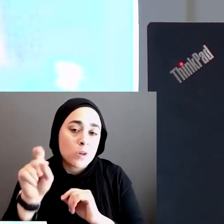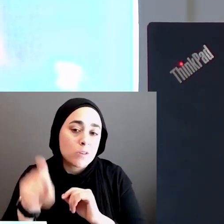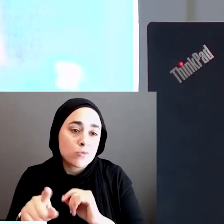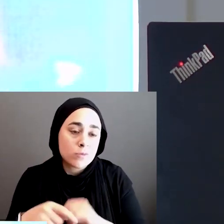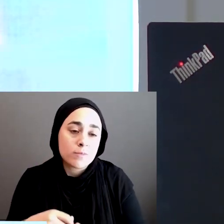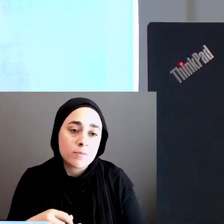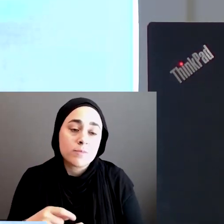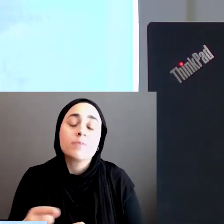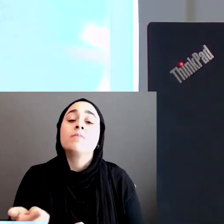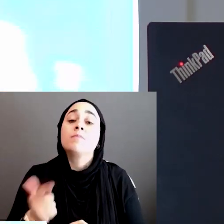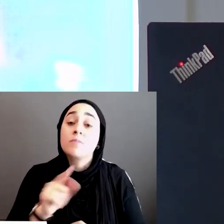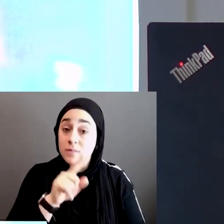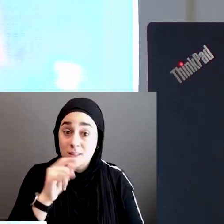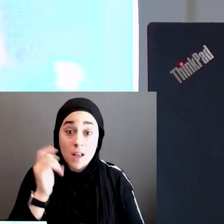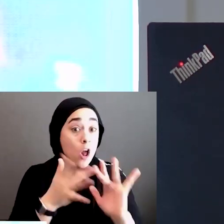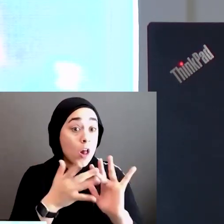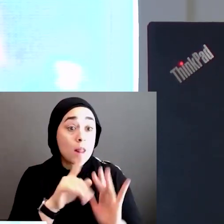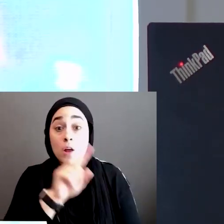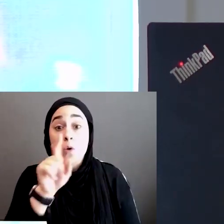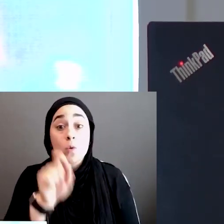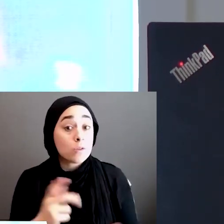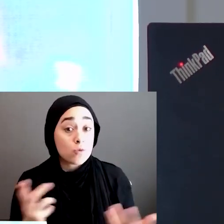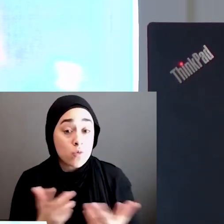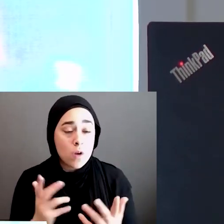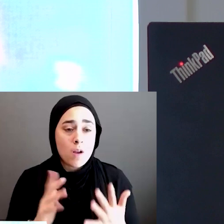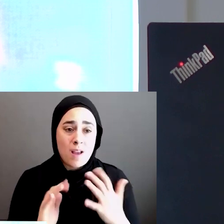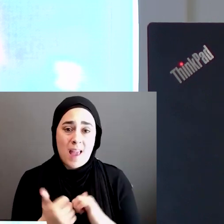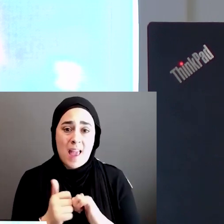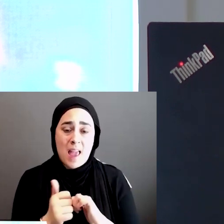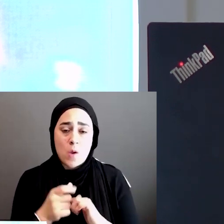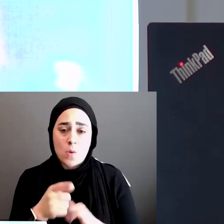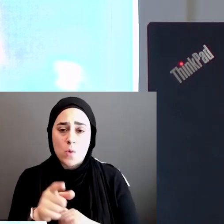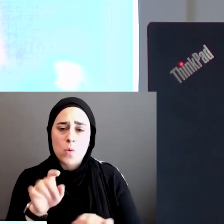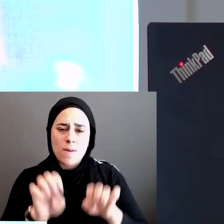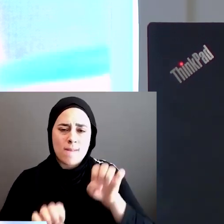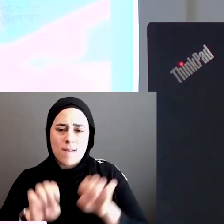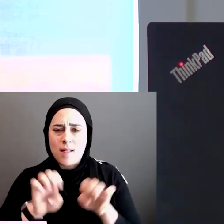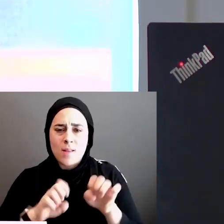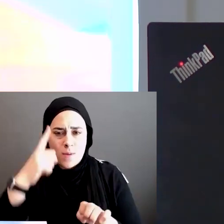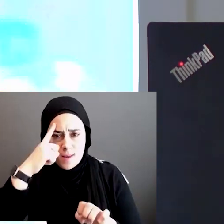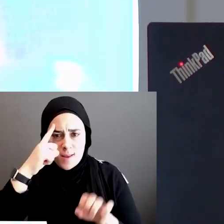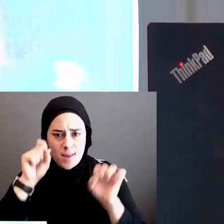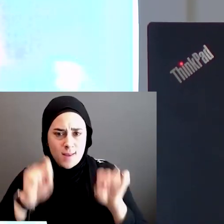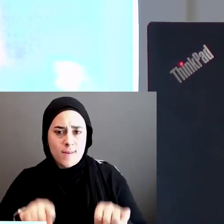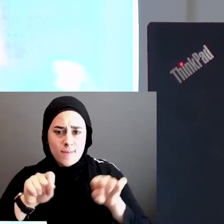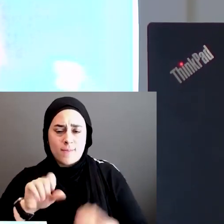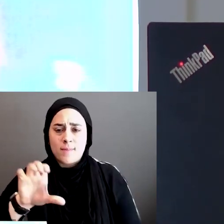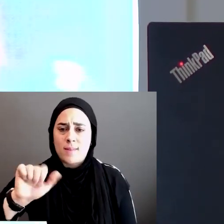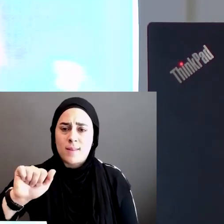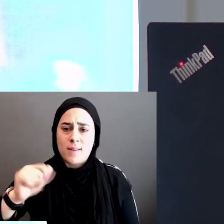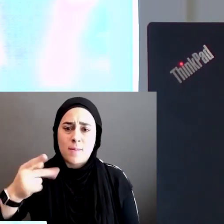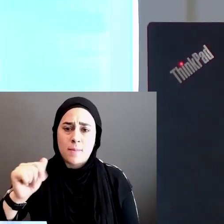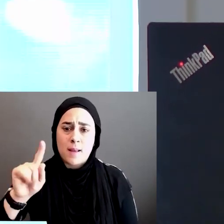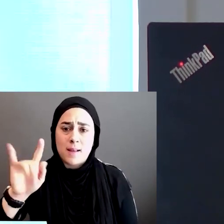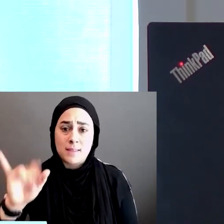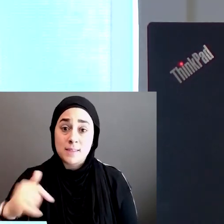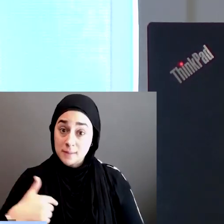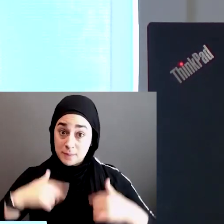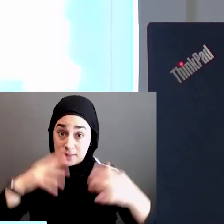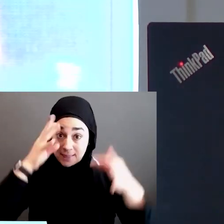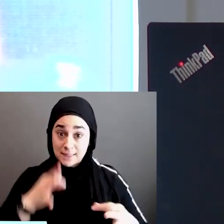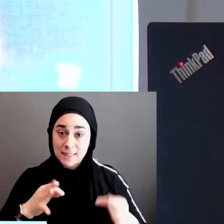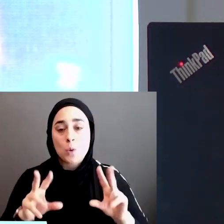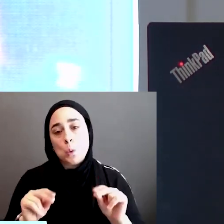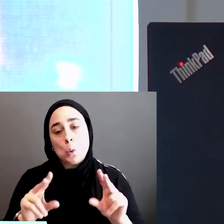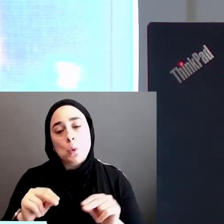So the question for those online is, how are you evaluating whether they have capacity? It's not me making the evaluation. It's